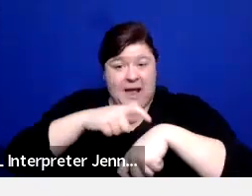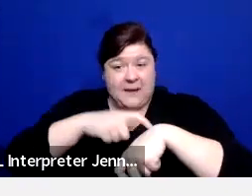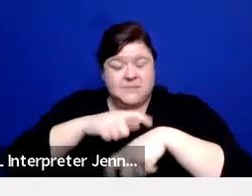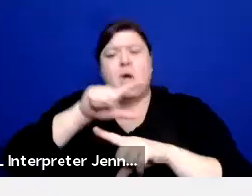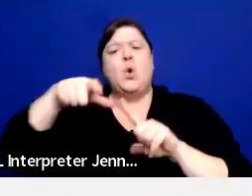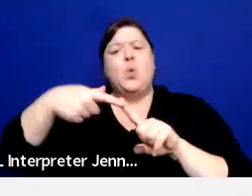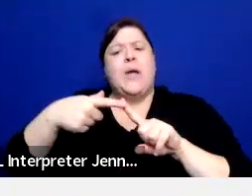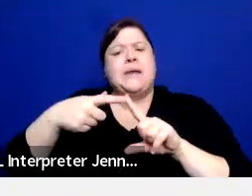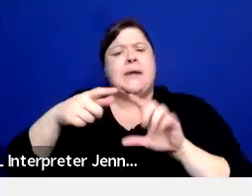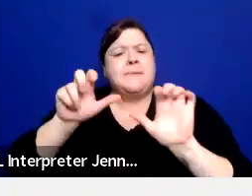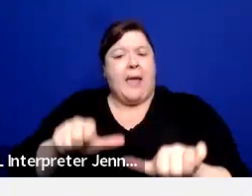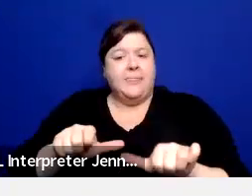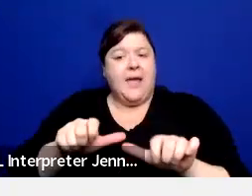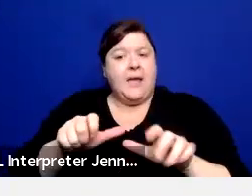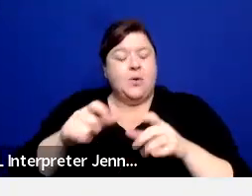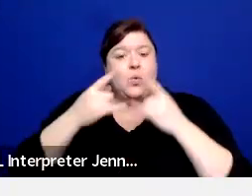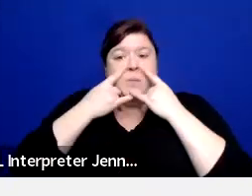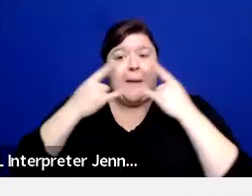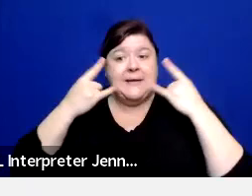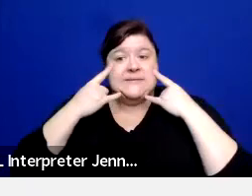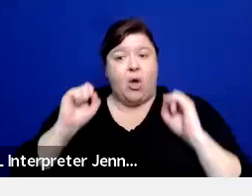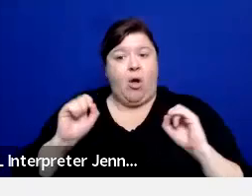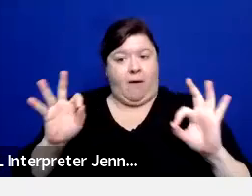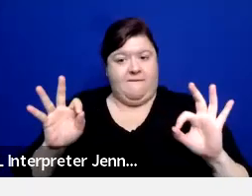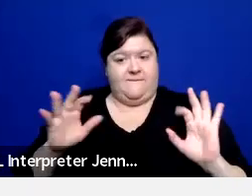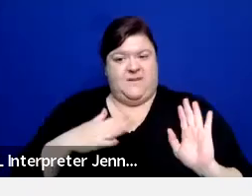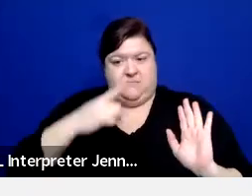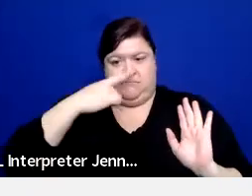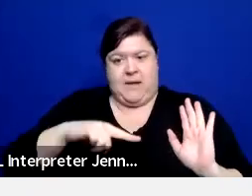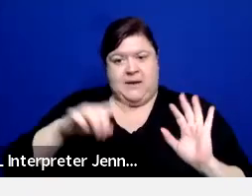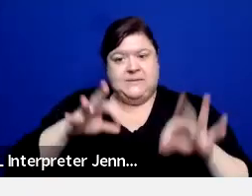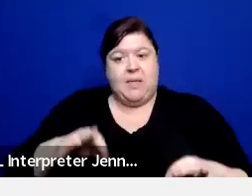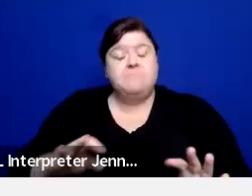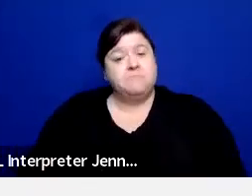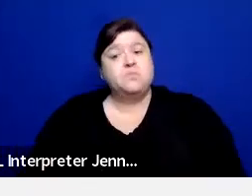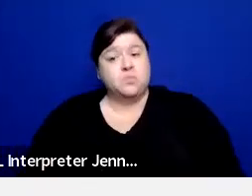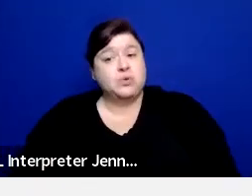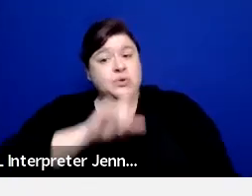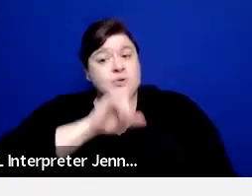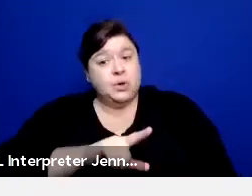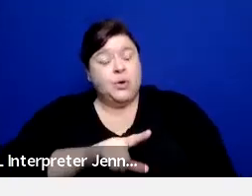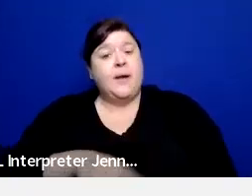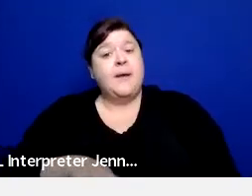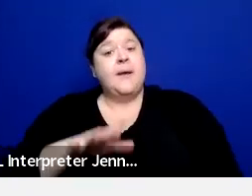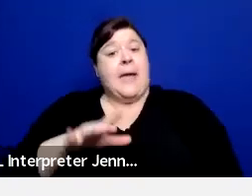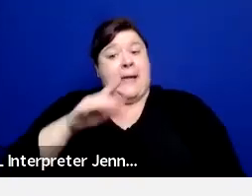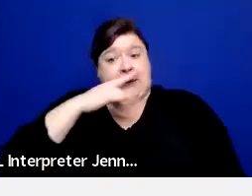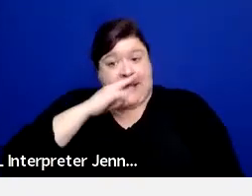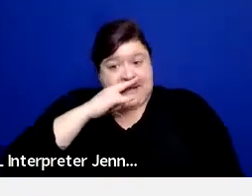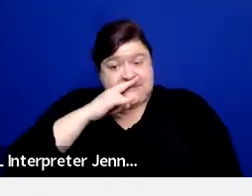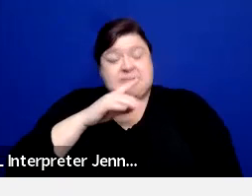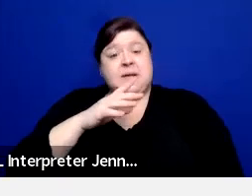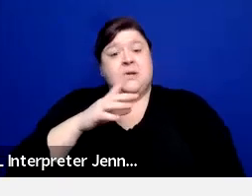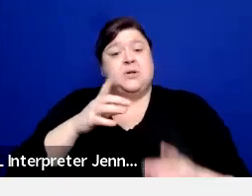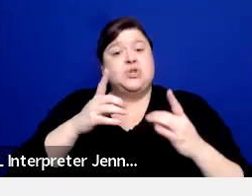their mask? Sorry. Thank you. So kids should take off their masks